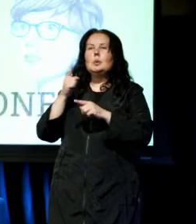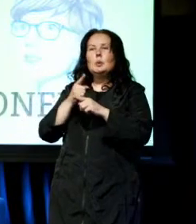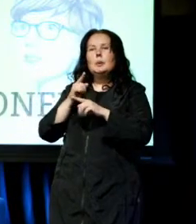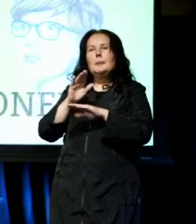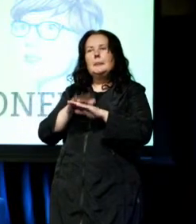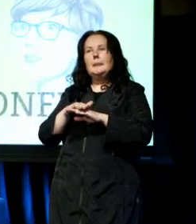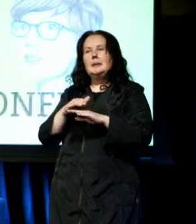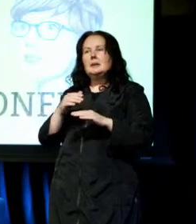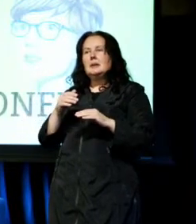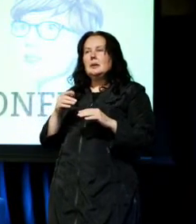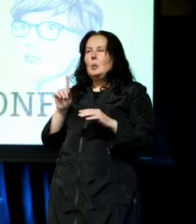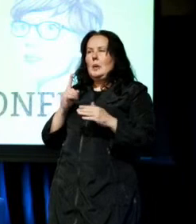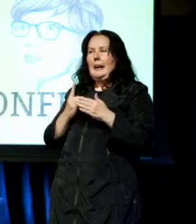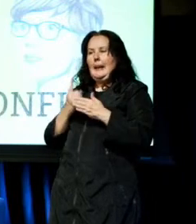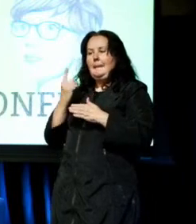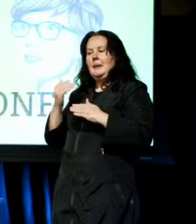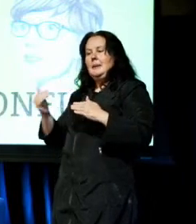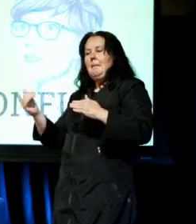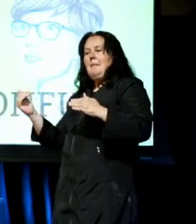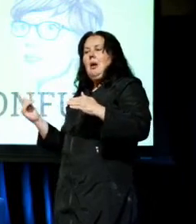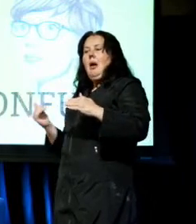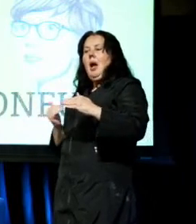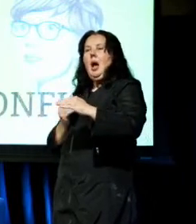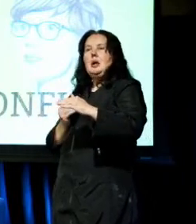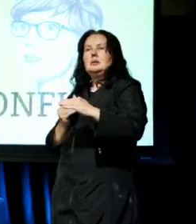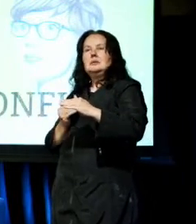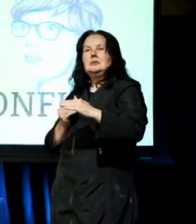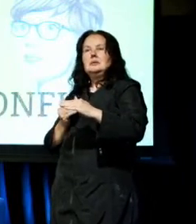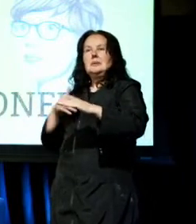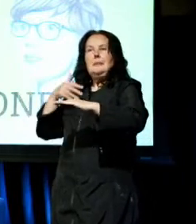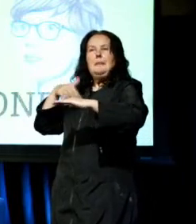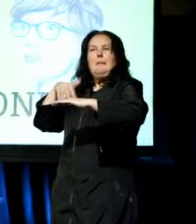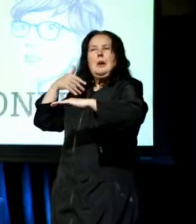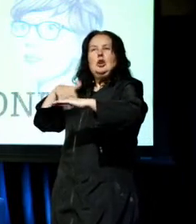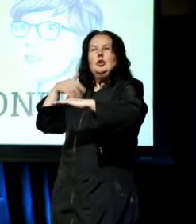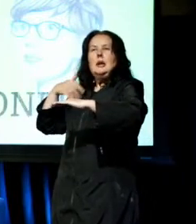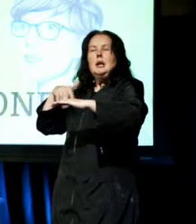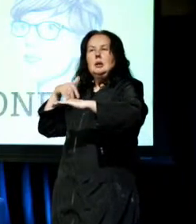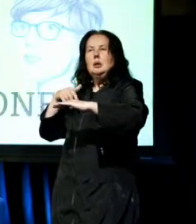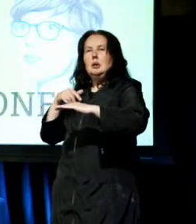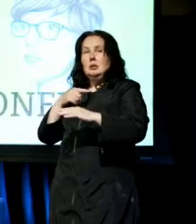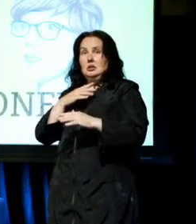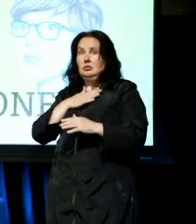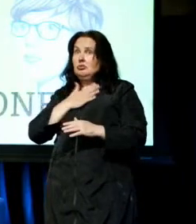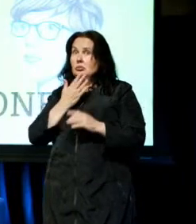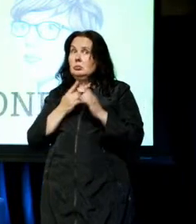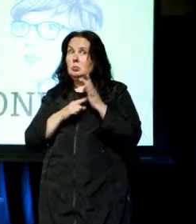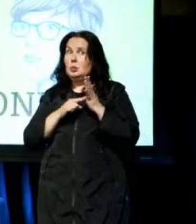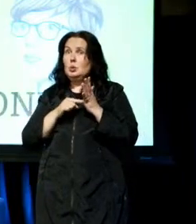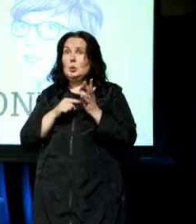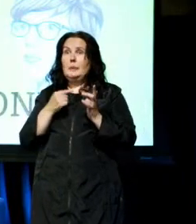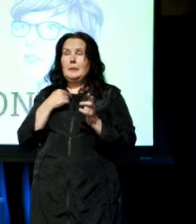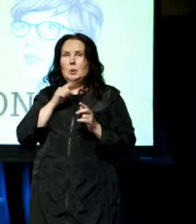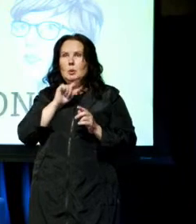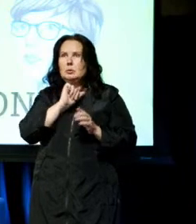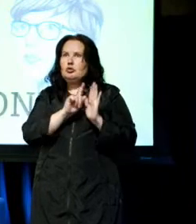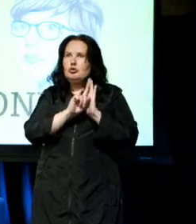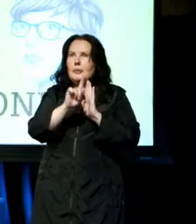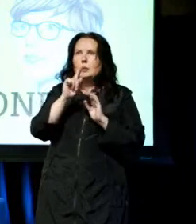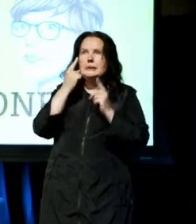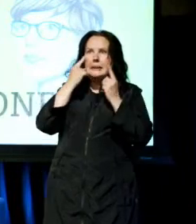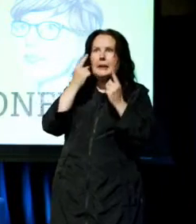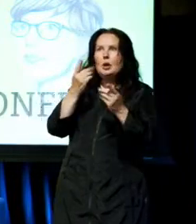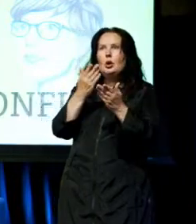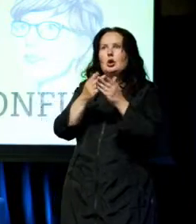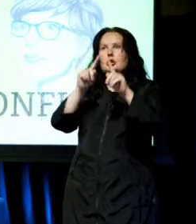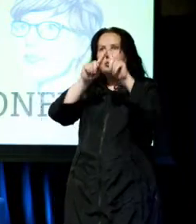which was really important to me because I feel like a lot of time when you talk about disability representation, you're talking about like what you're seeing on screen. It's the most visible to